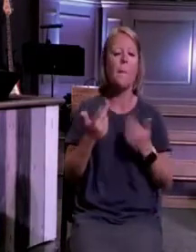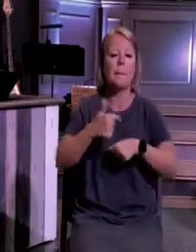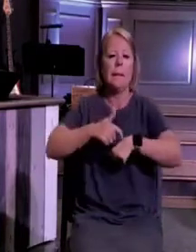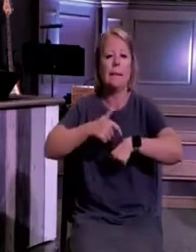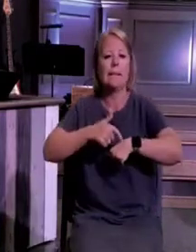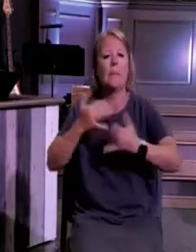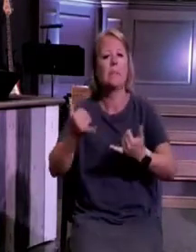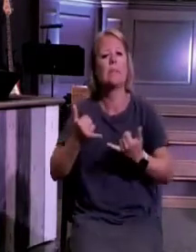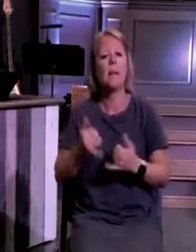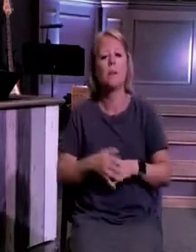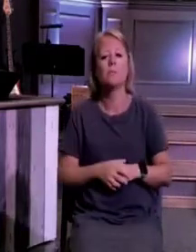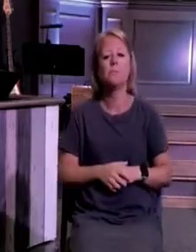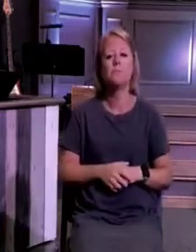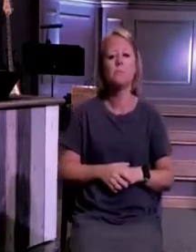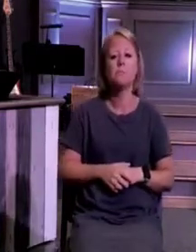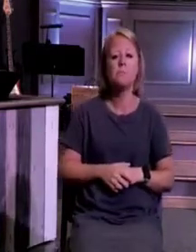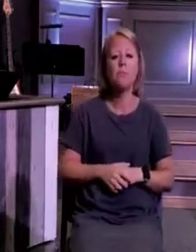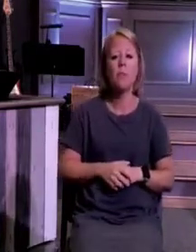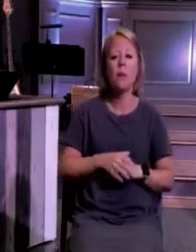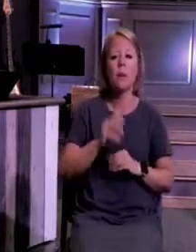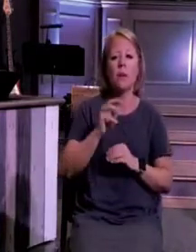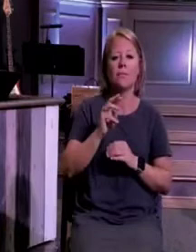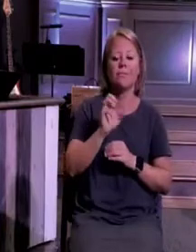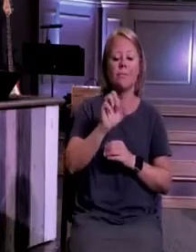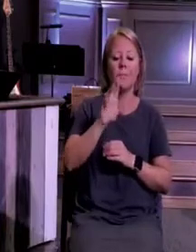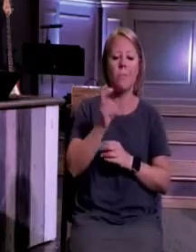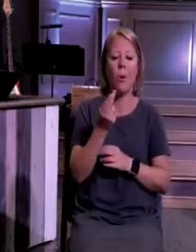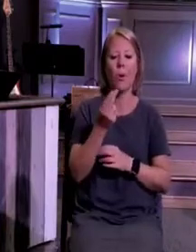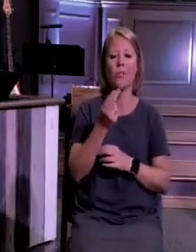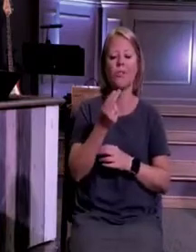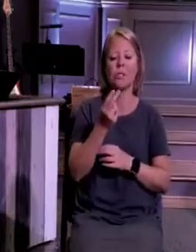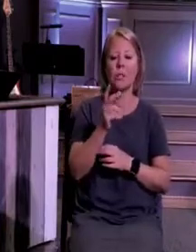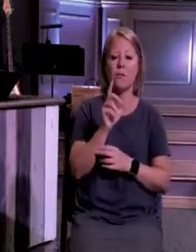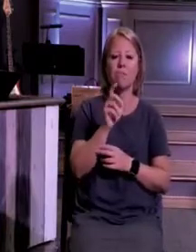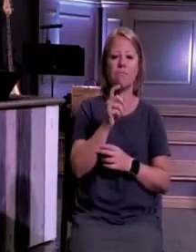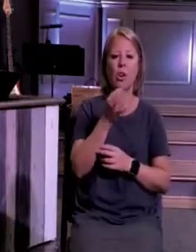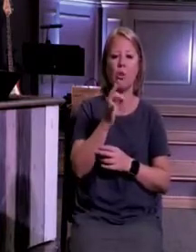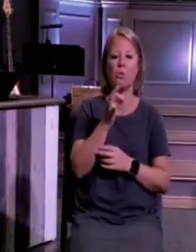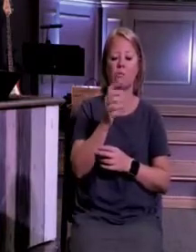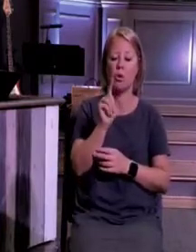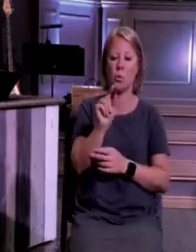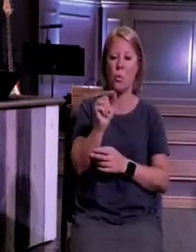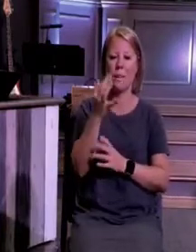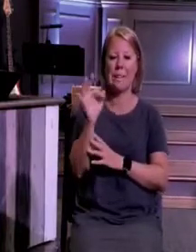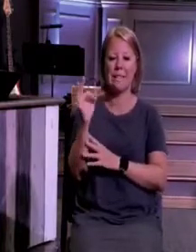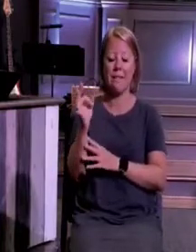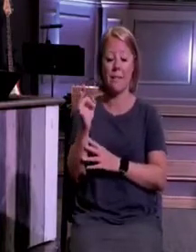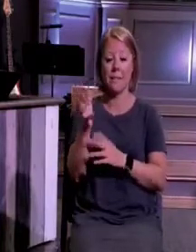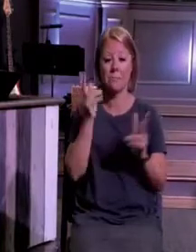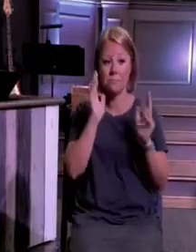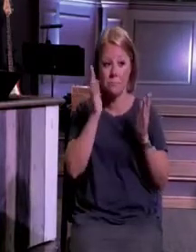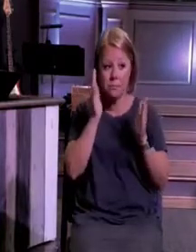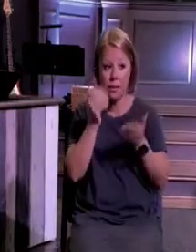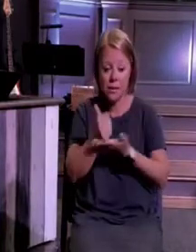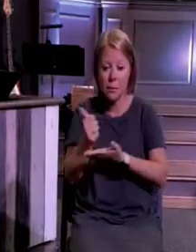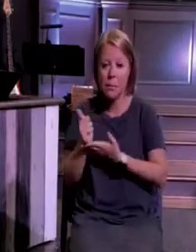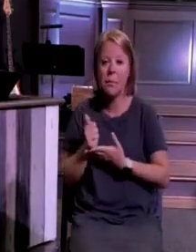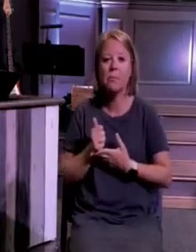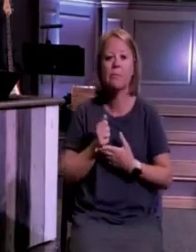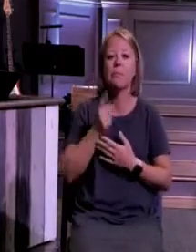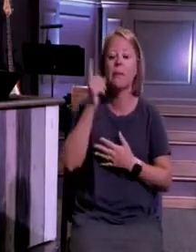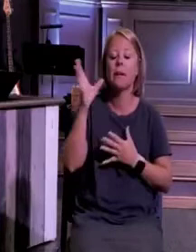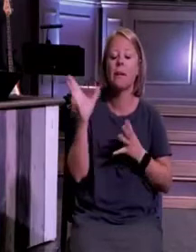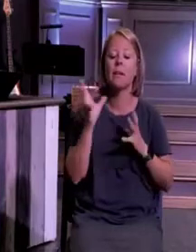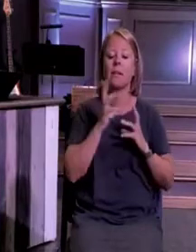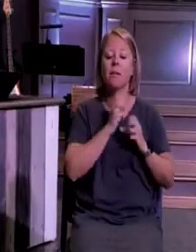now. In March, April of 2019, are you listening to me? Say amen. He captured me.